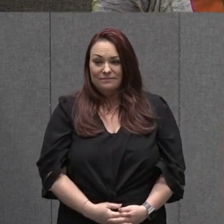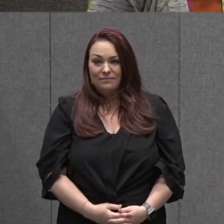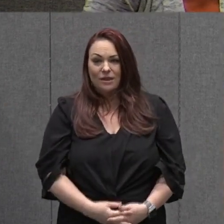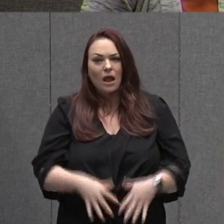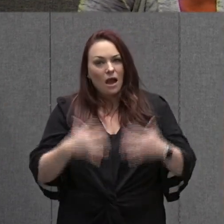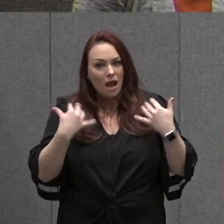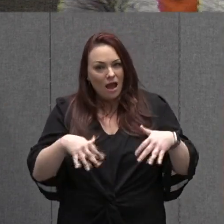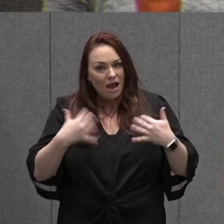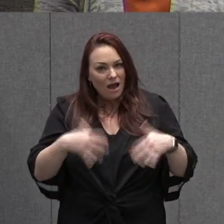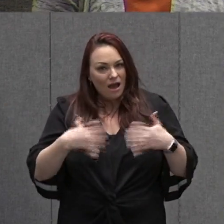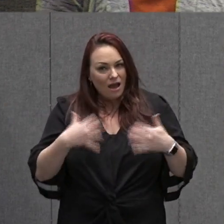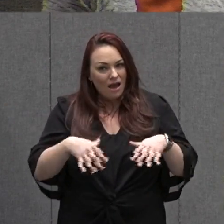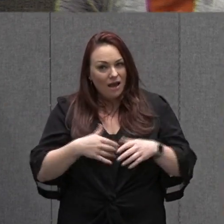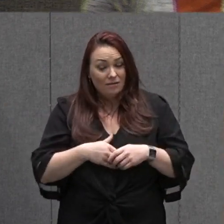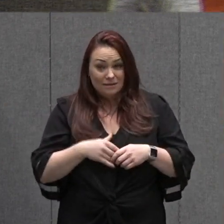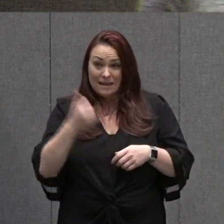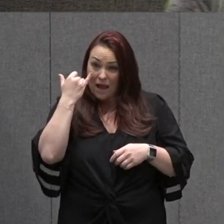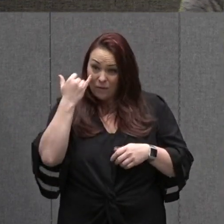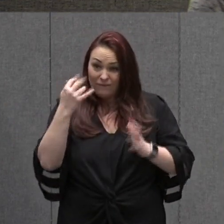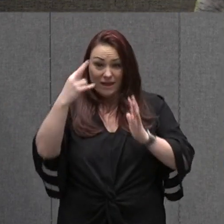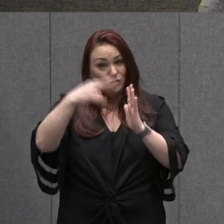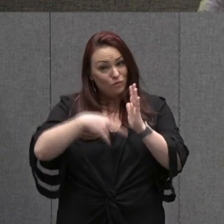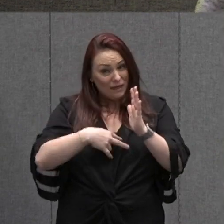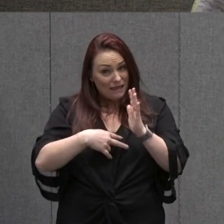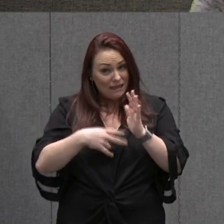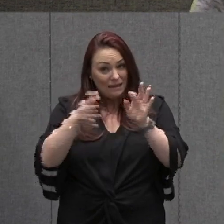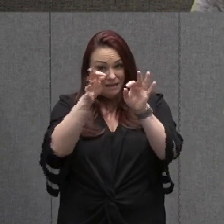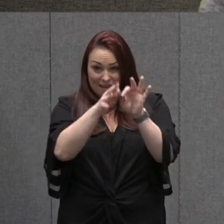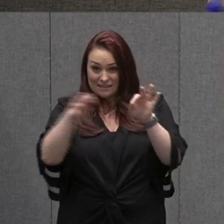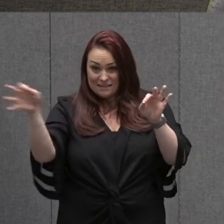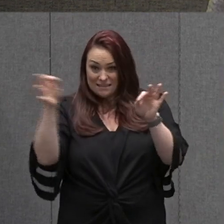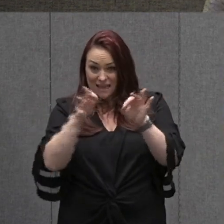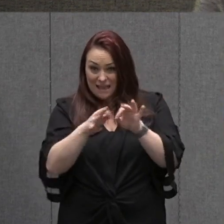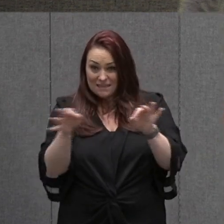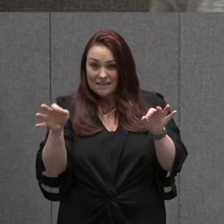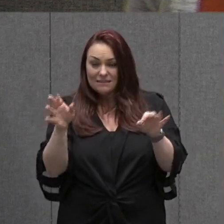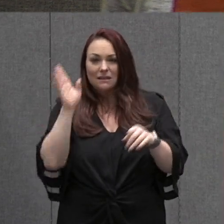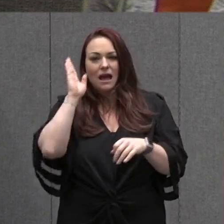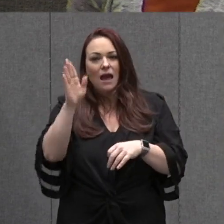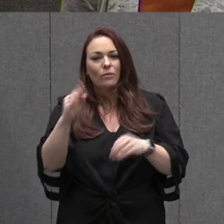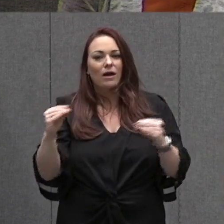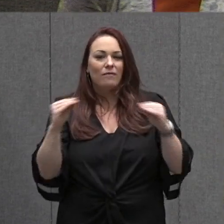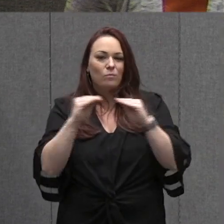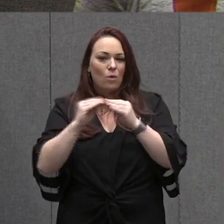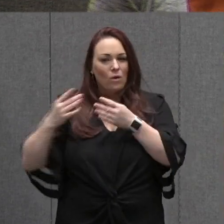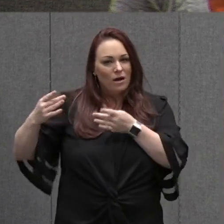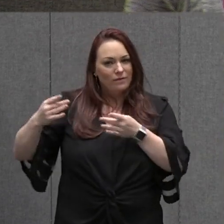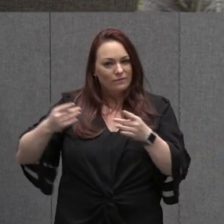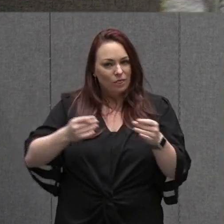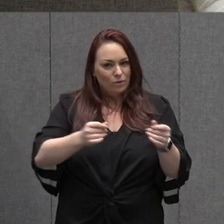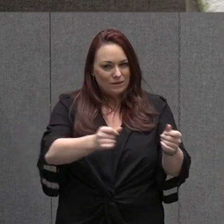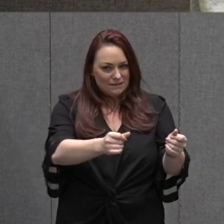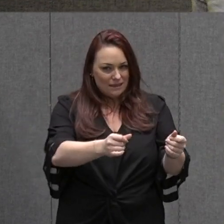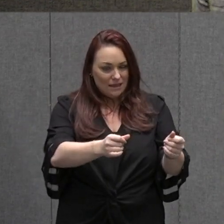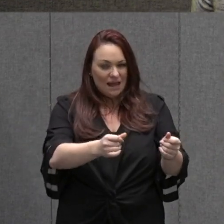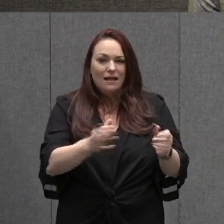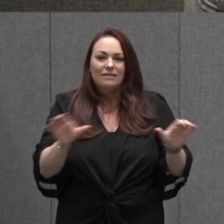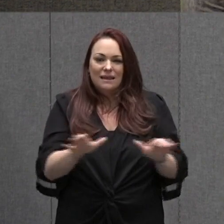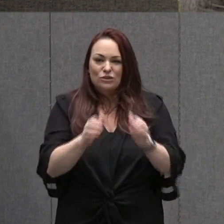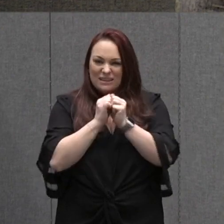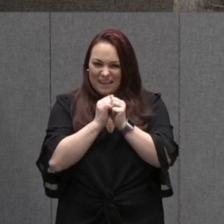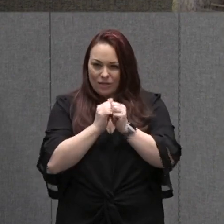Wow. Now, if I go back and read these sentences, I'm going to read them with more fluency. Let's do it one time